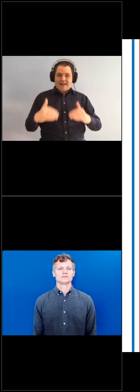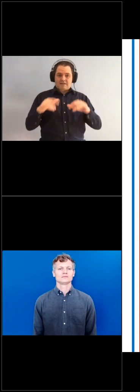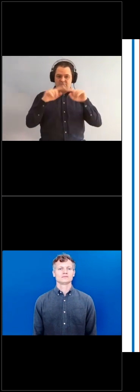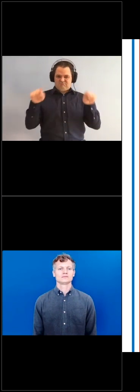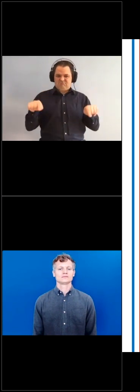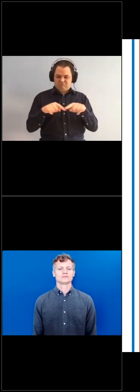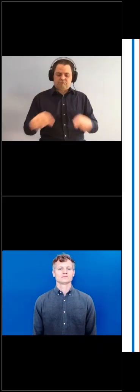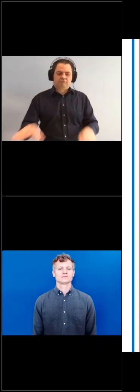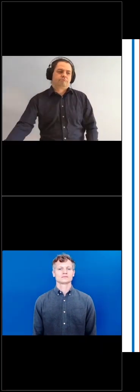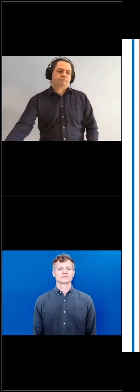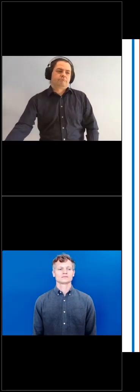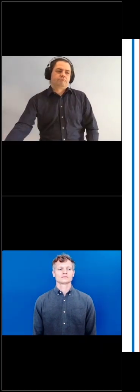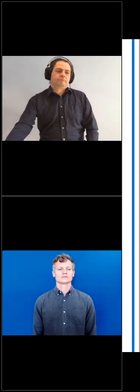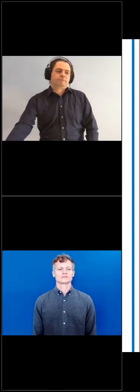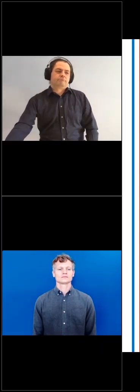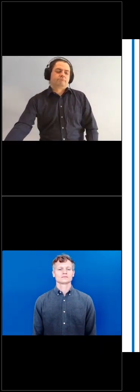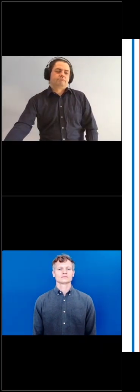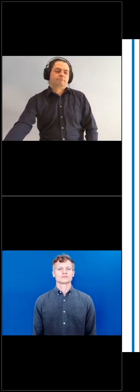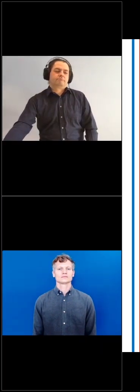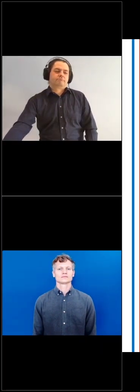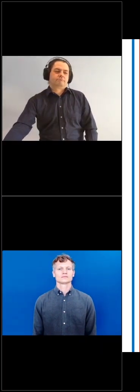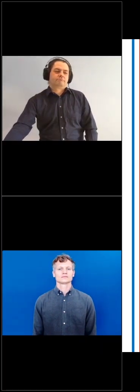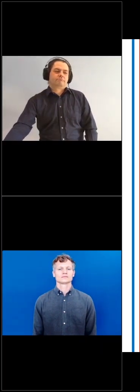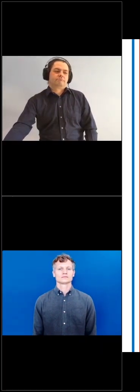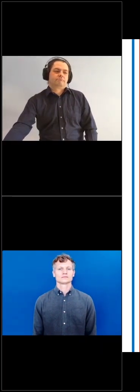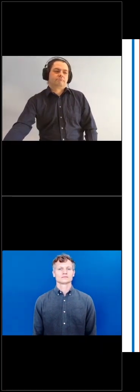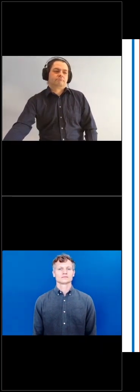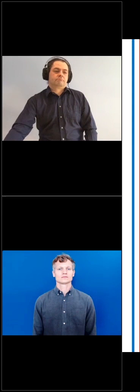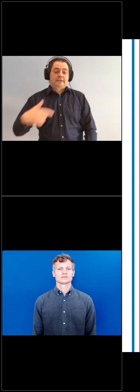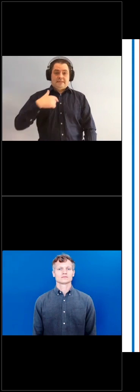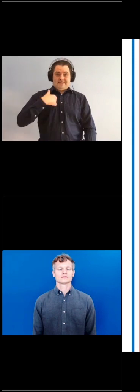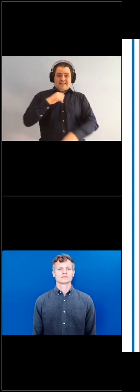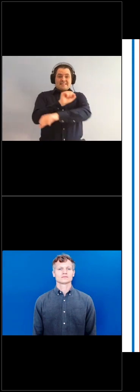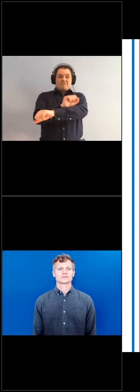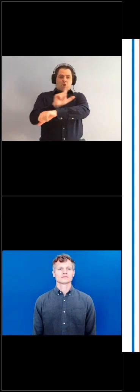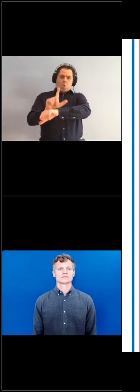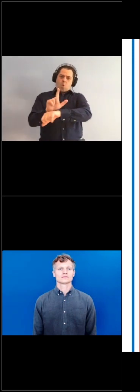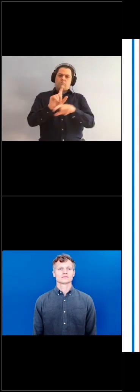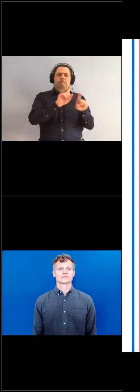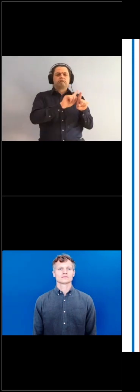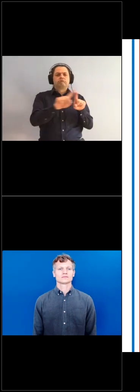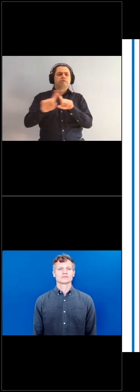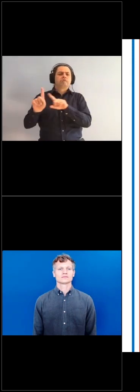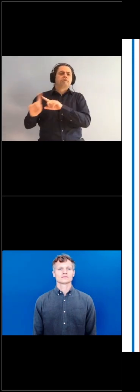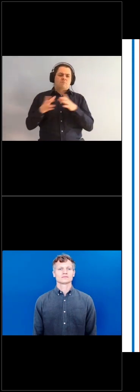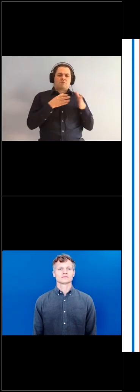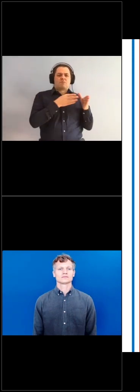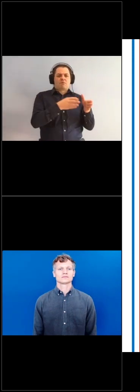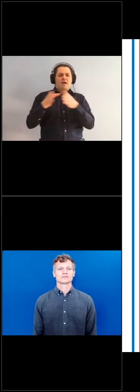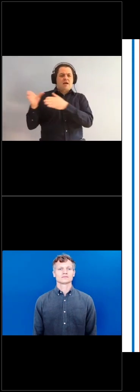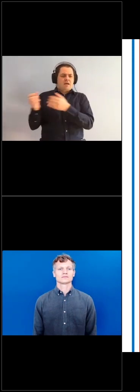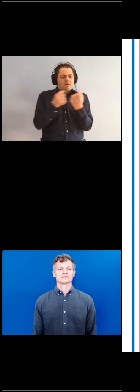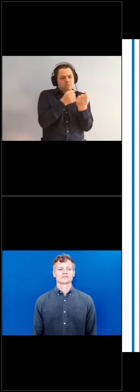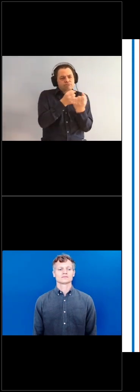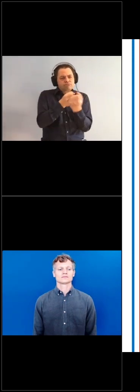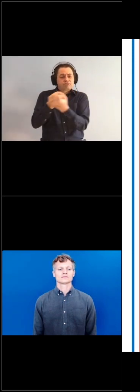Oh wait, yes. So we've been doing different things in Sierra Leone, and we've had some direct